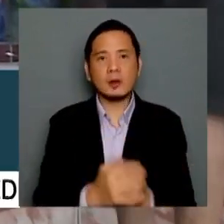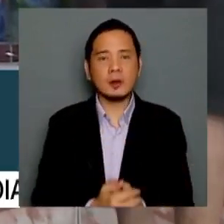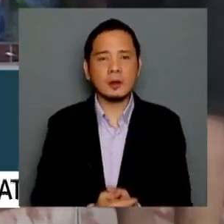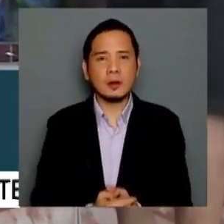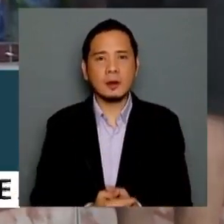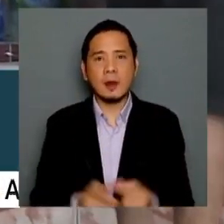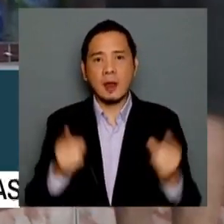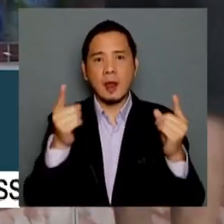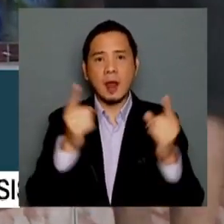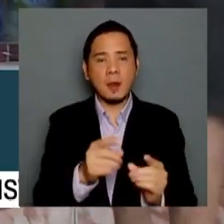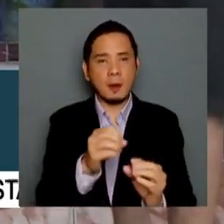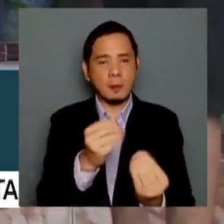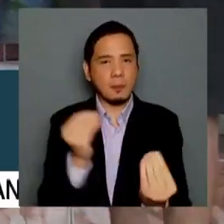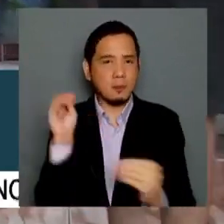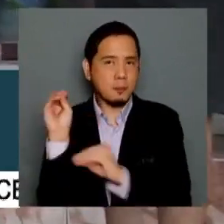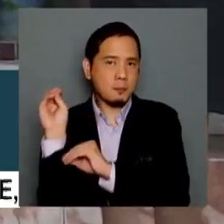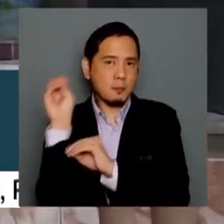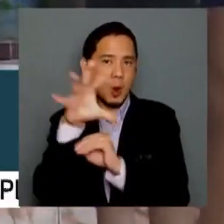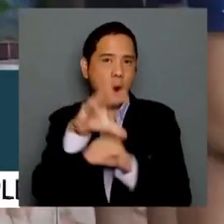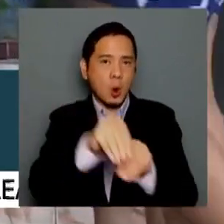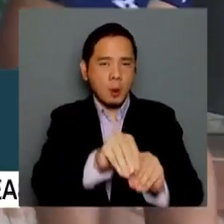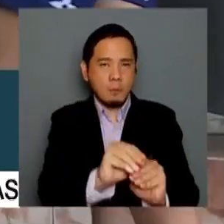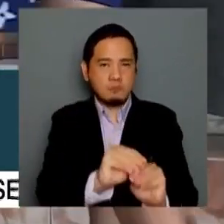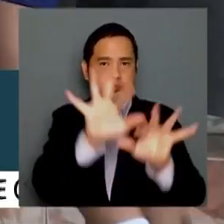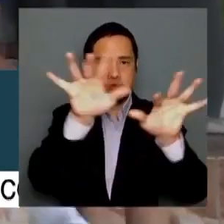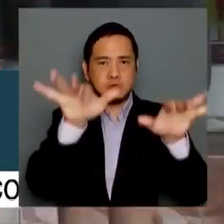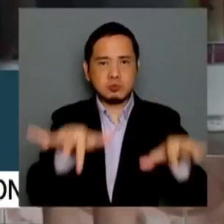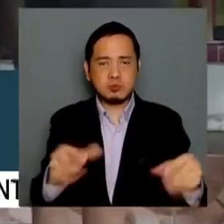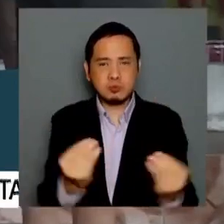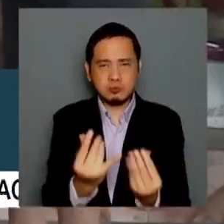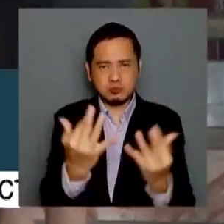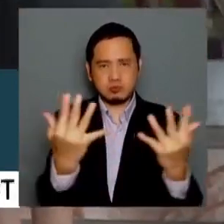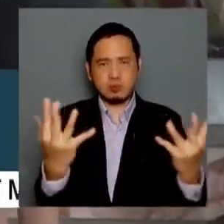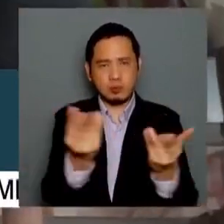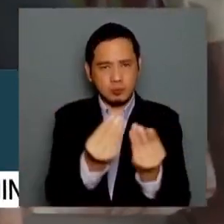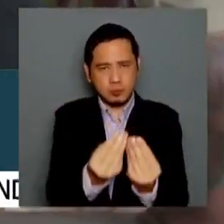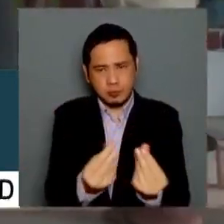automatically extinguish the fire effectively and rapidly.